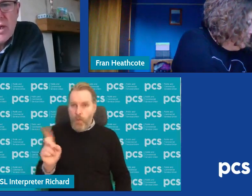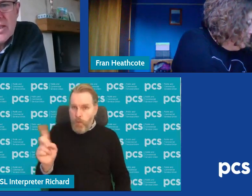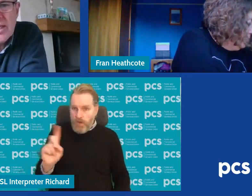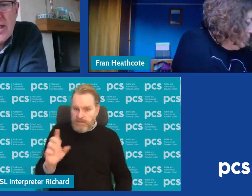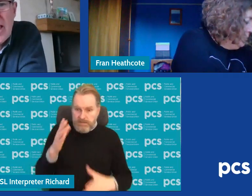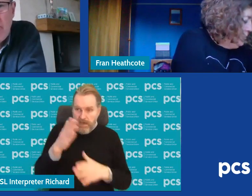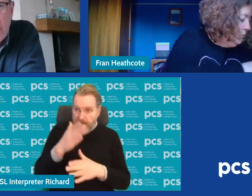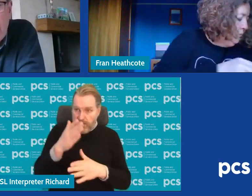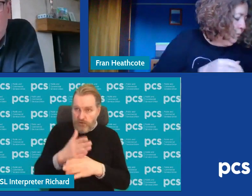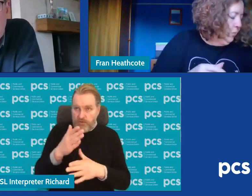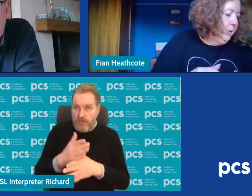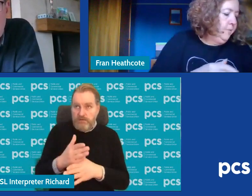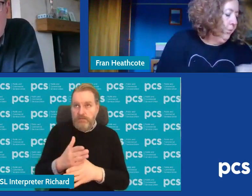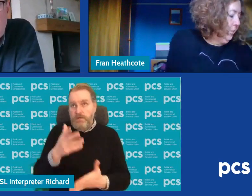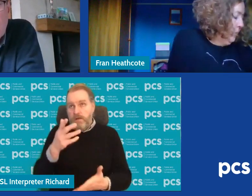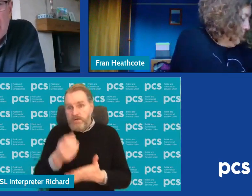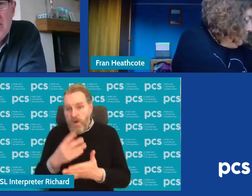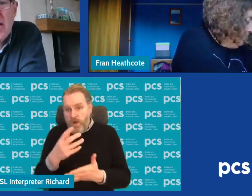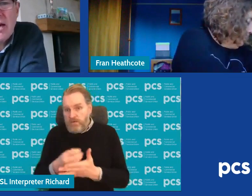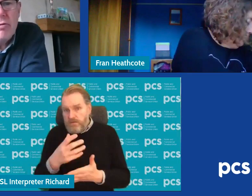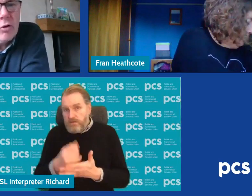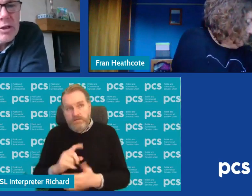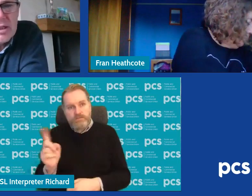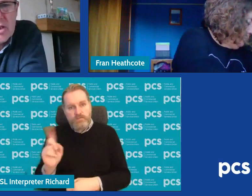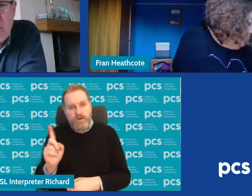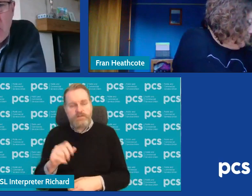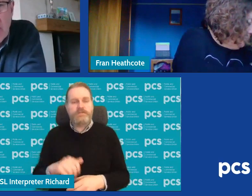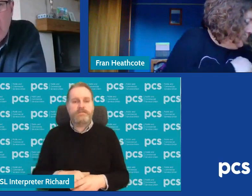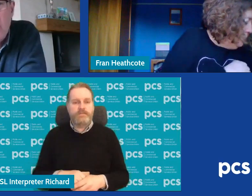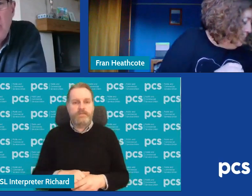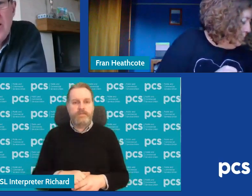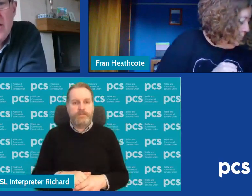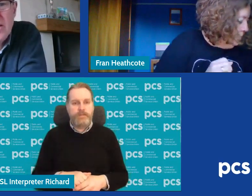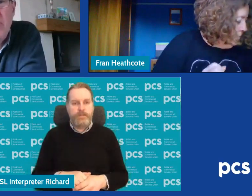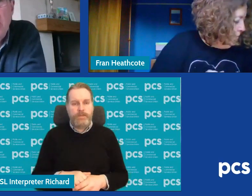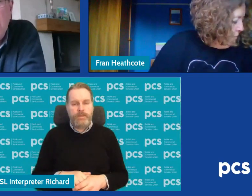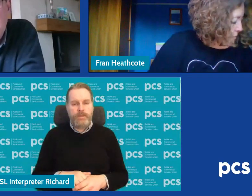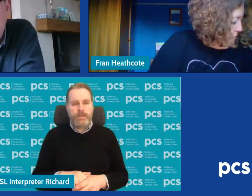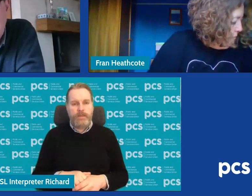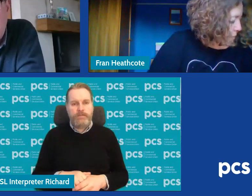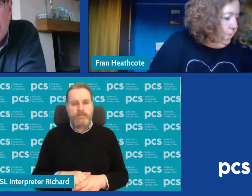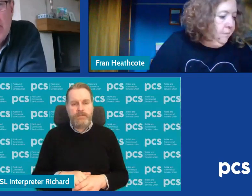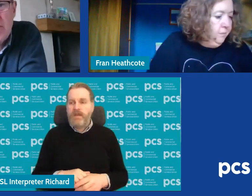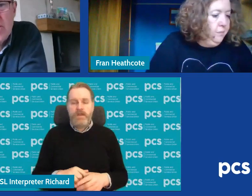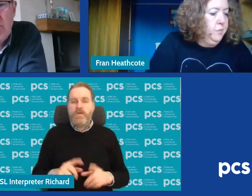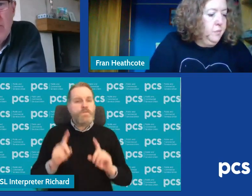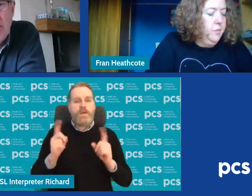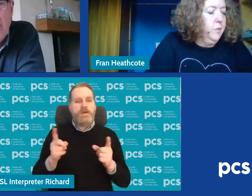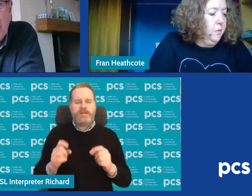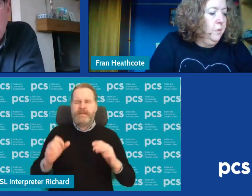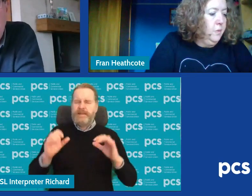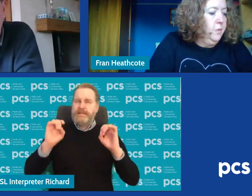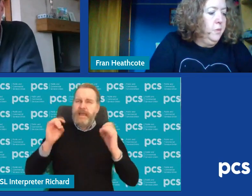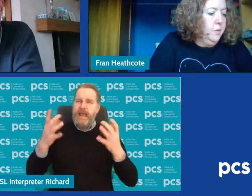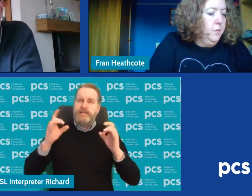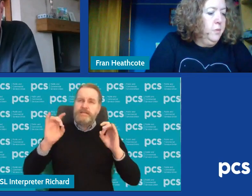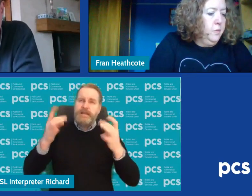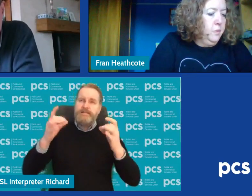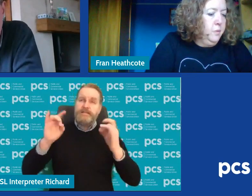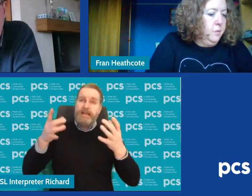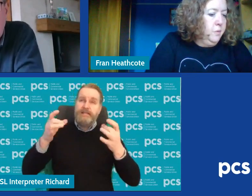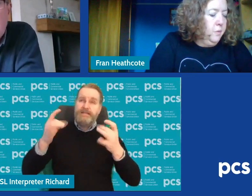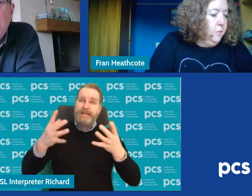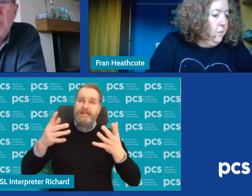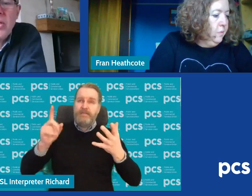Obviously, we're raising a levy. What that doesn't allow for us is to call out tens of thousands of members on strike pay, because that will be